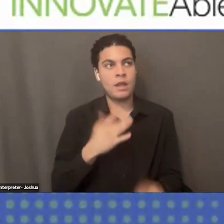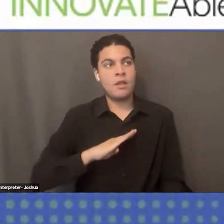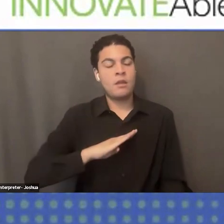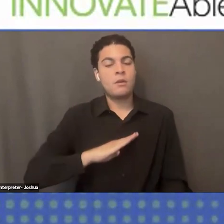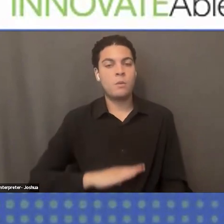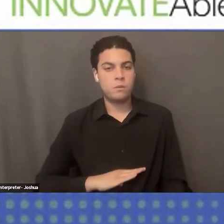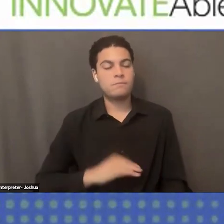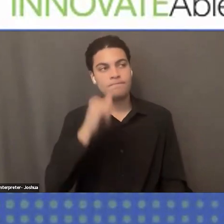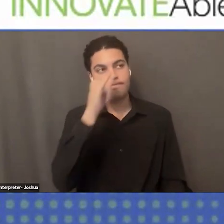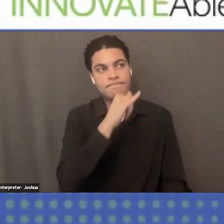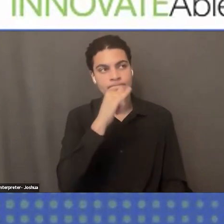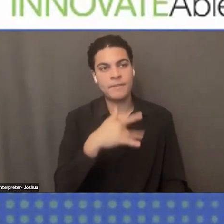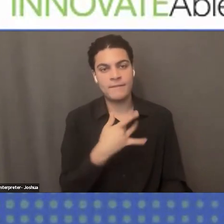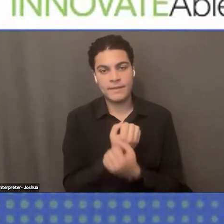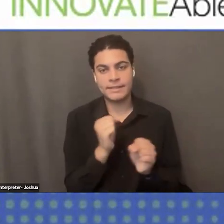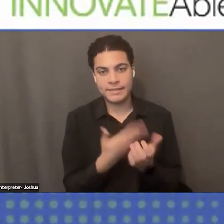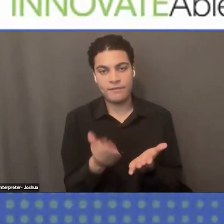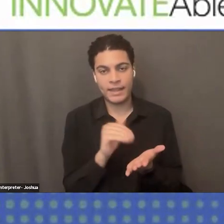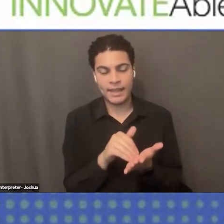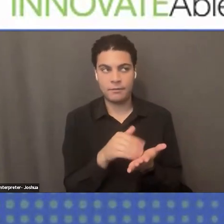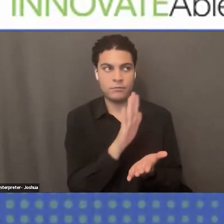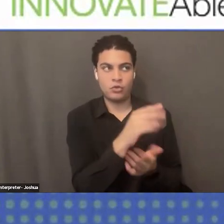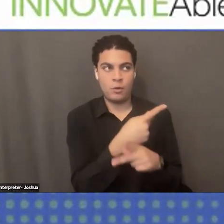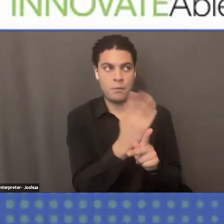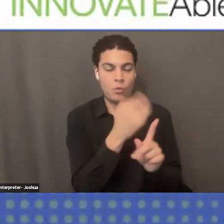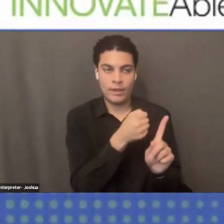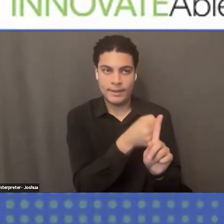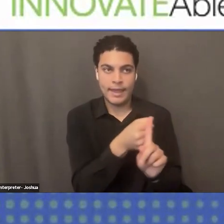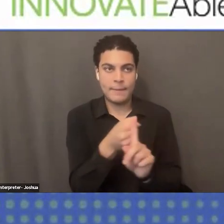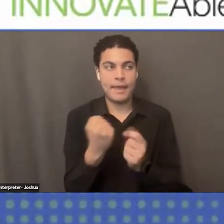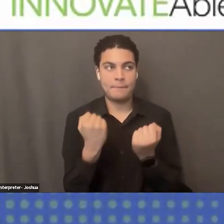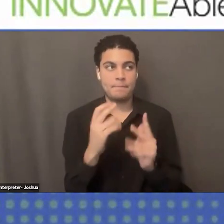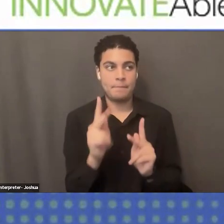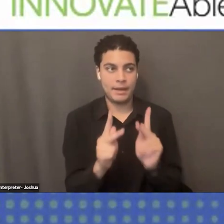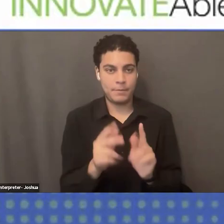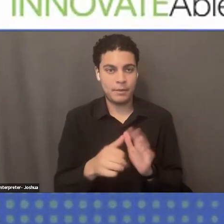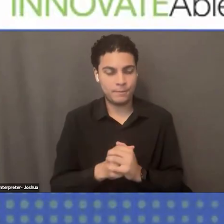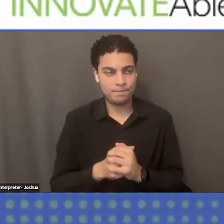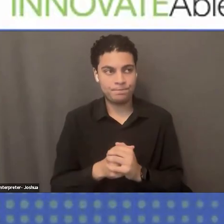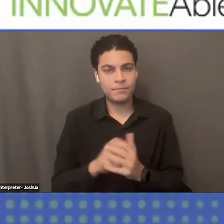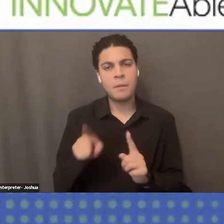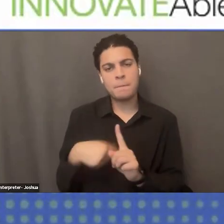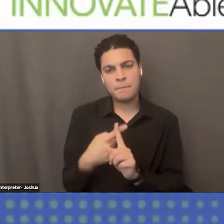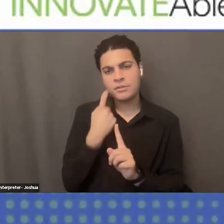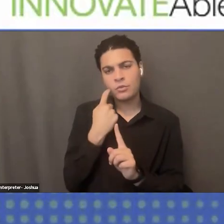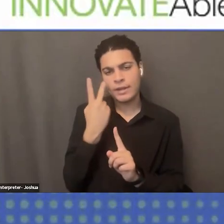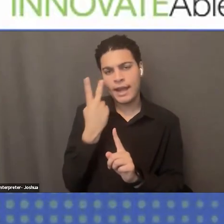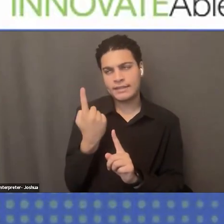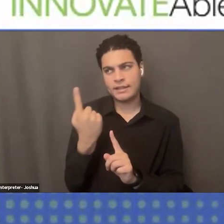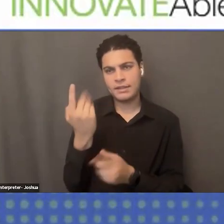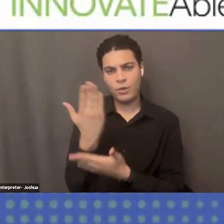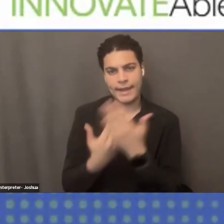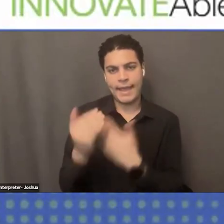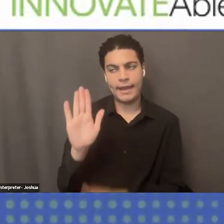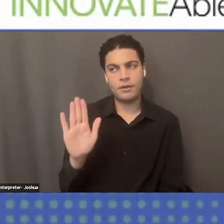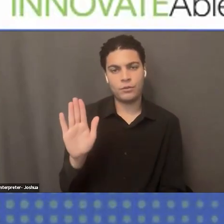impact people. And I just saw somebody's hand go up. While we're waiting on our judges'